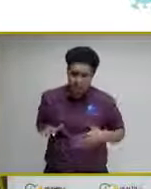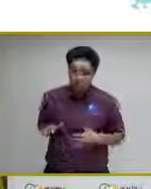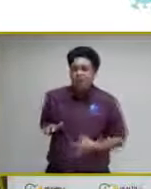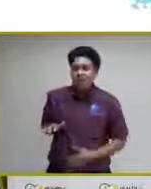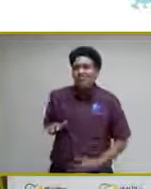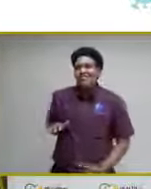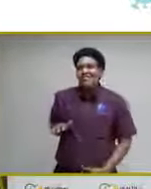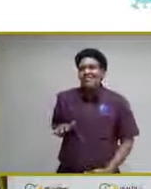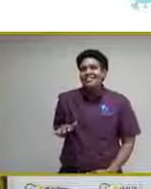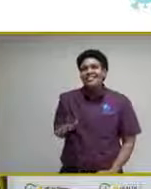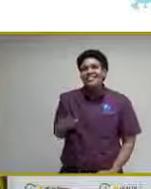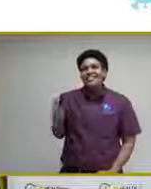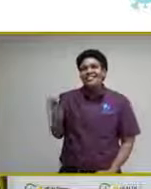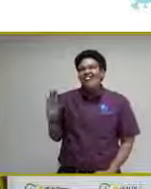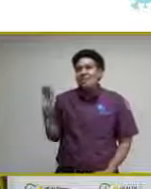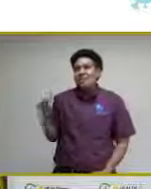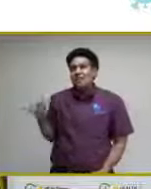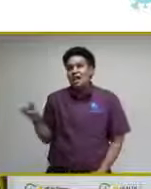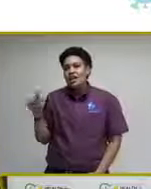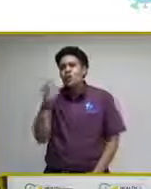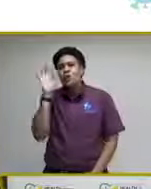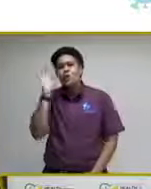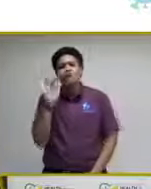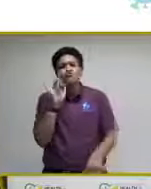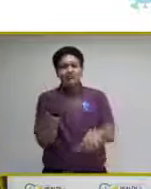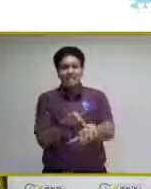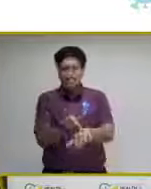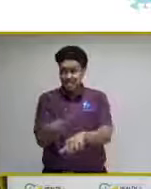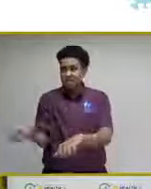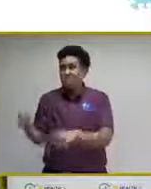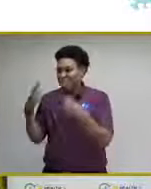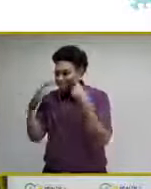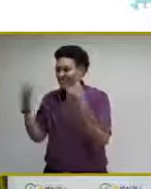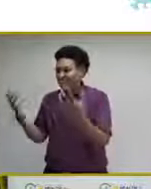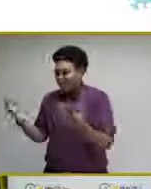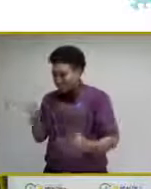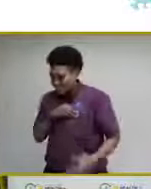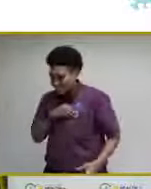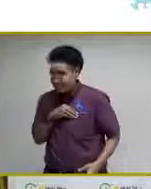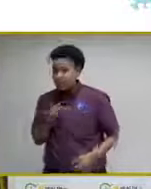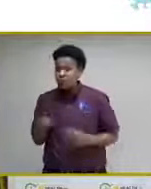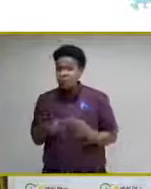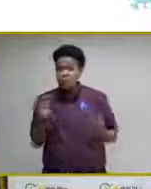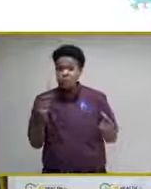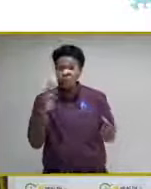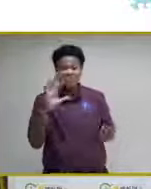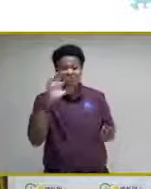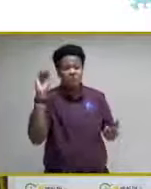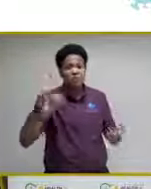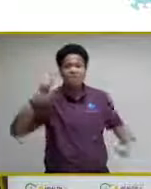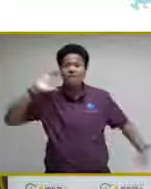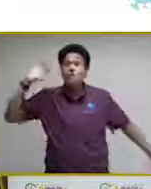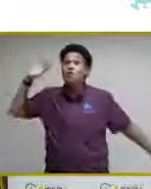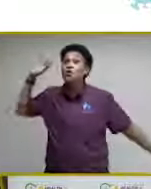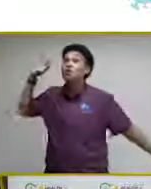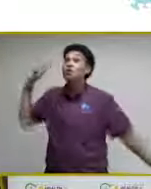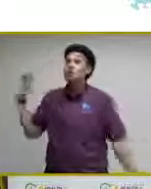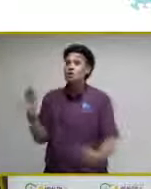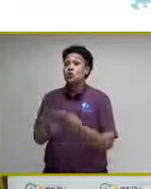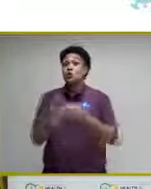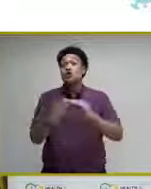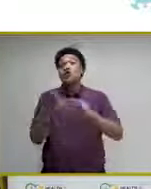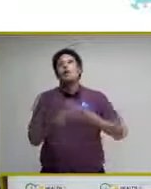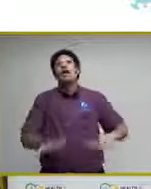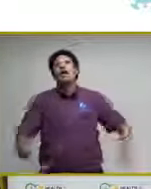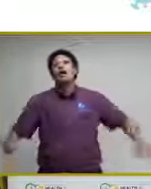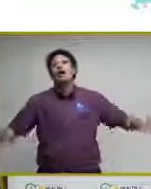or of that population that we will reach. And when we do the 65% of the total population based on the numbers that we